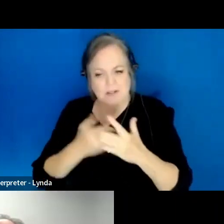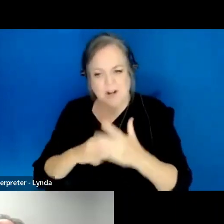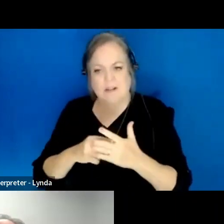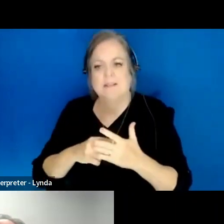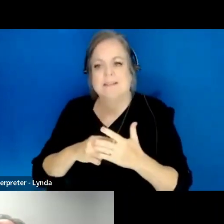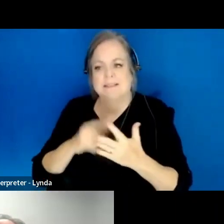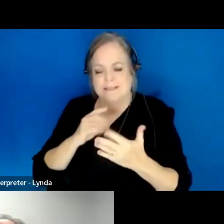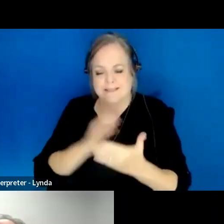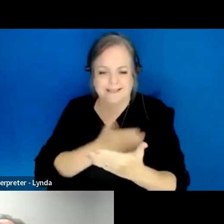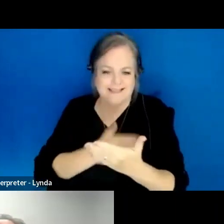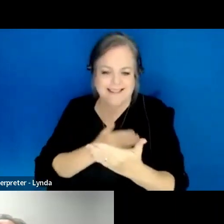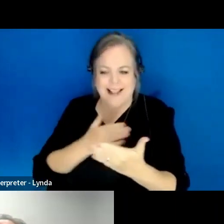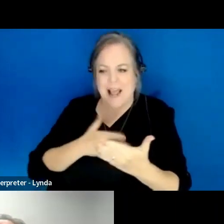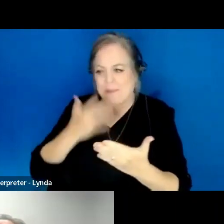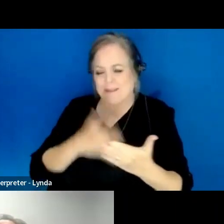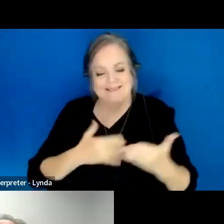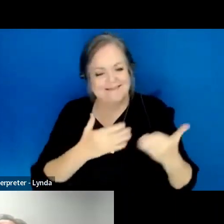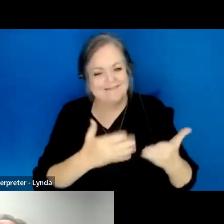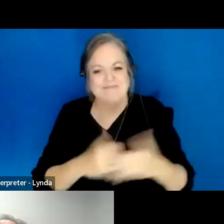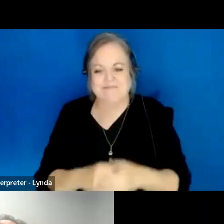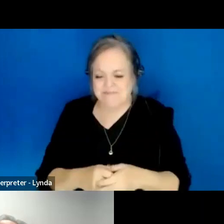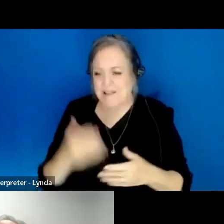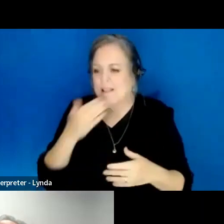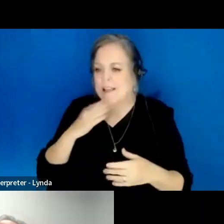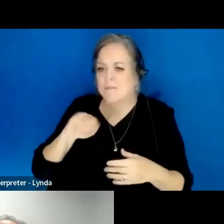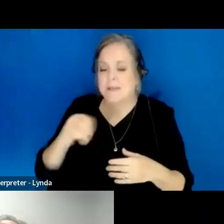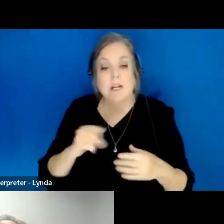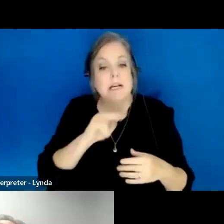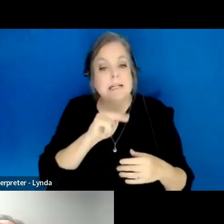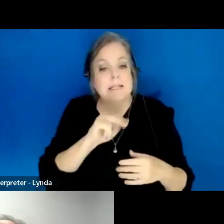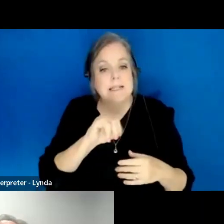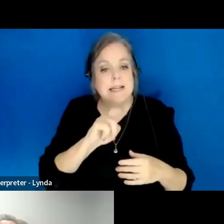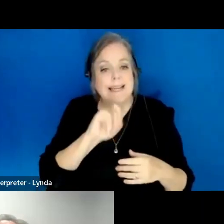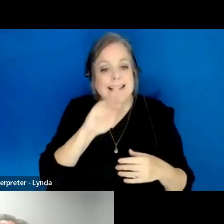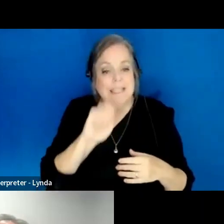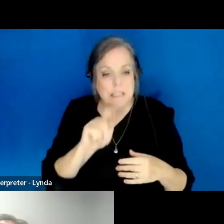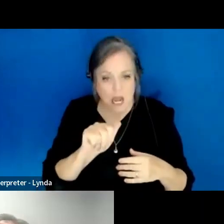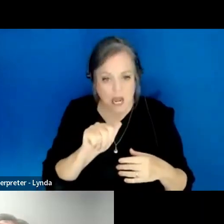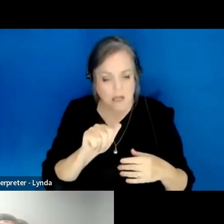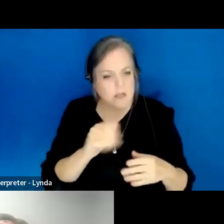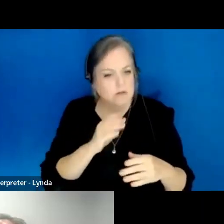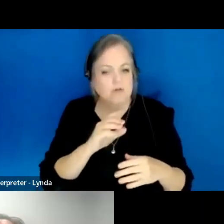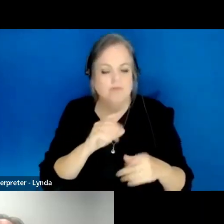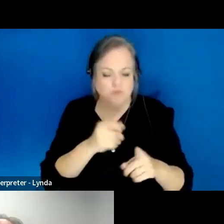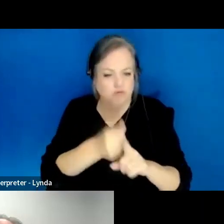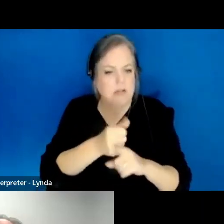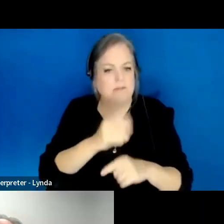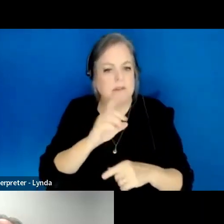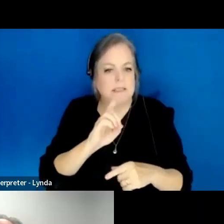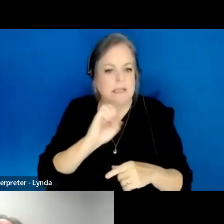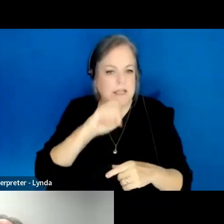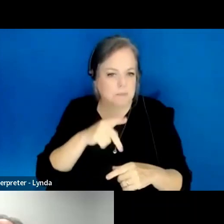like it. So there we go. Thank you, VJ. Nikita, how about you as a direct support professional? And obviously you're